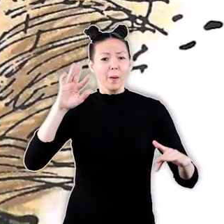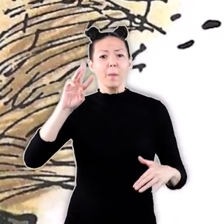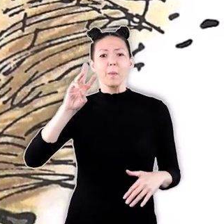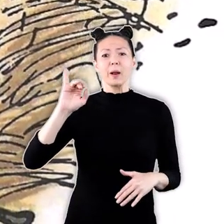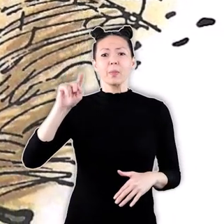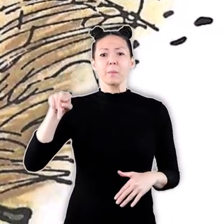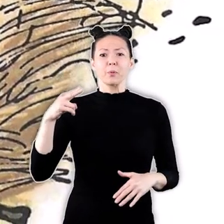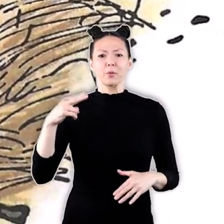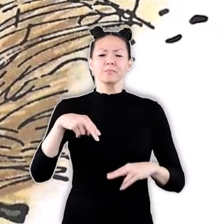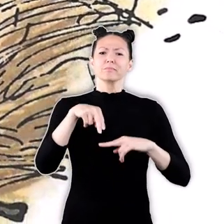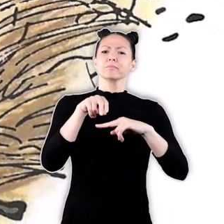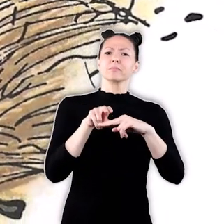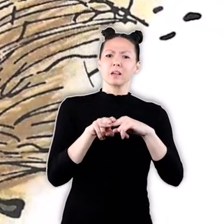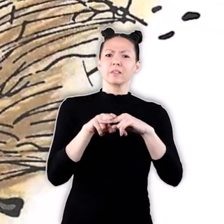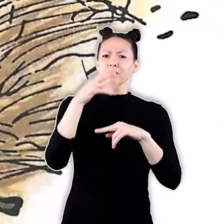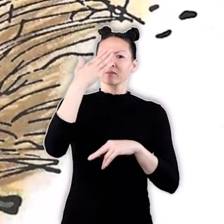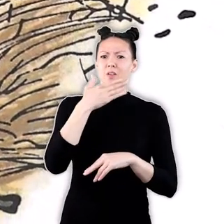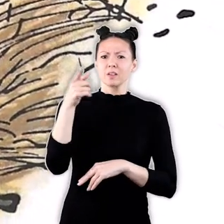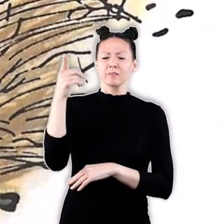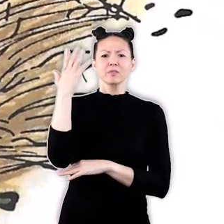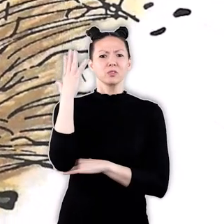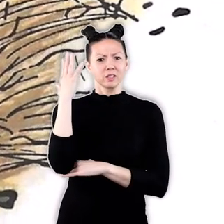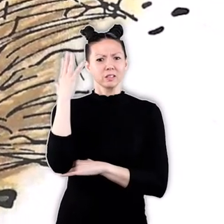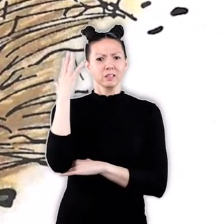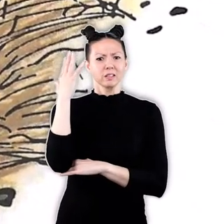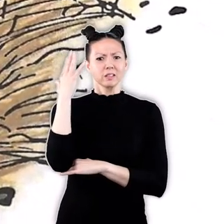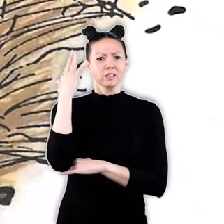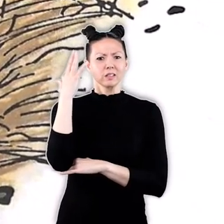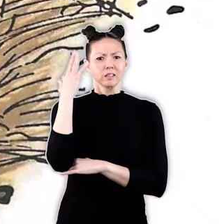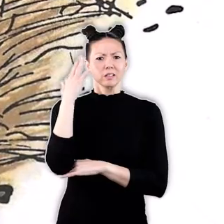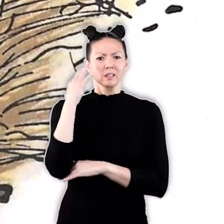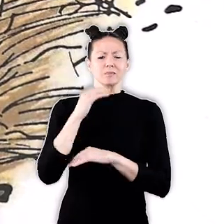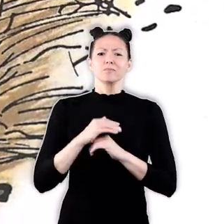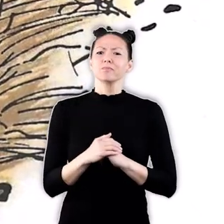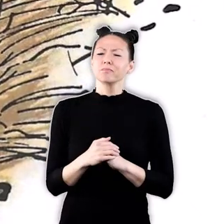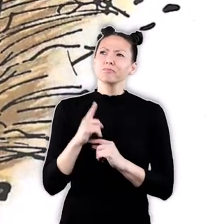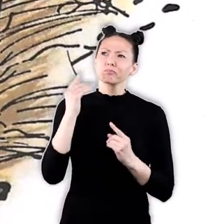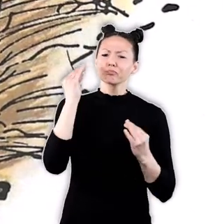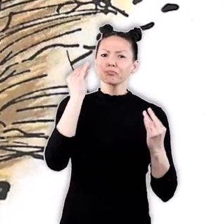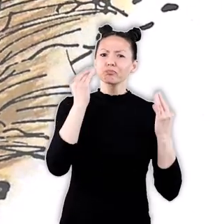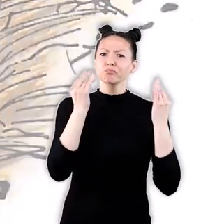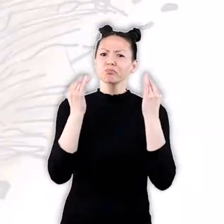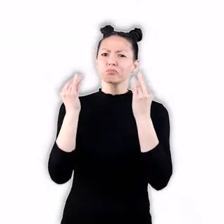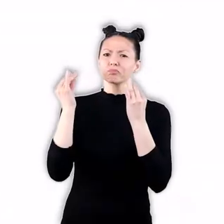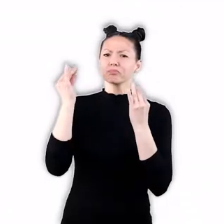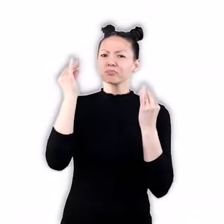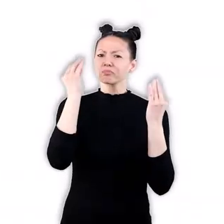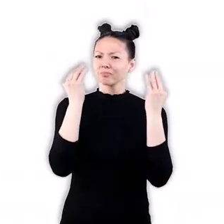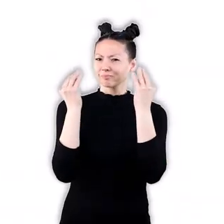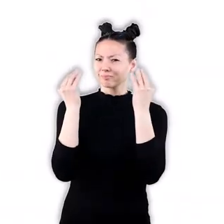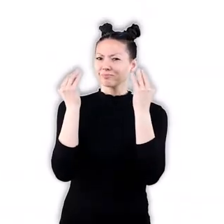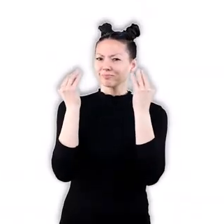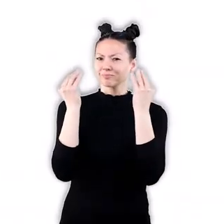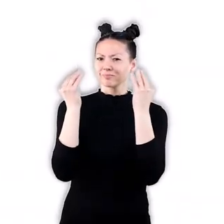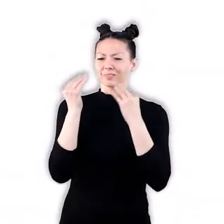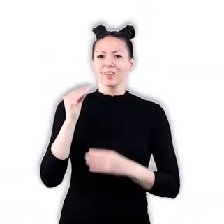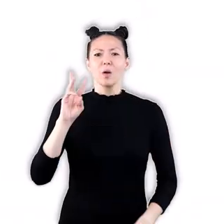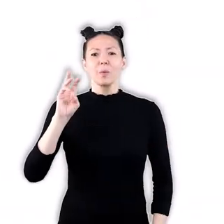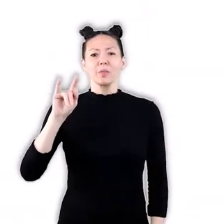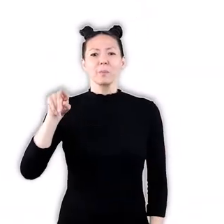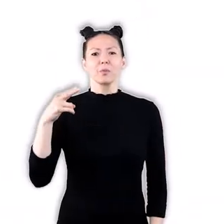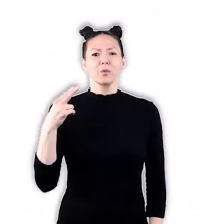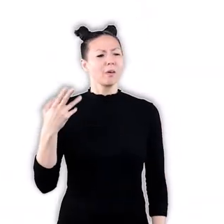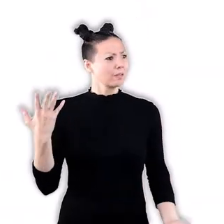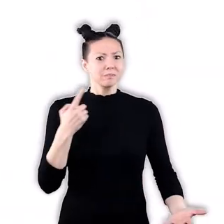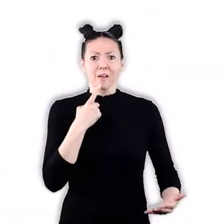sat down at the foot of the tree, put his head between his paws, and began to think. First of all,